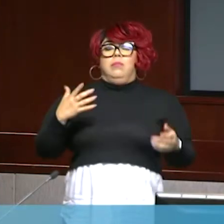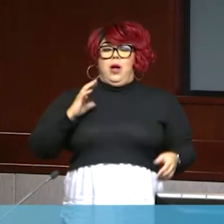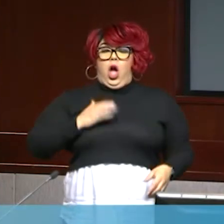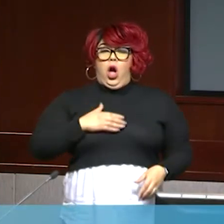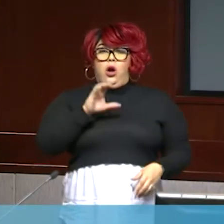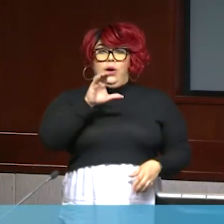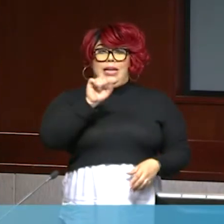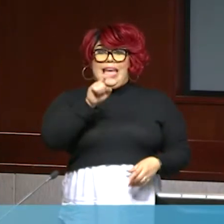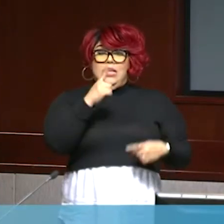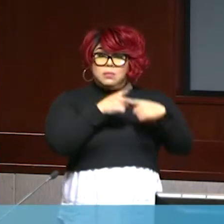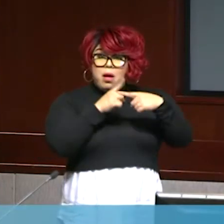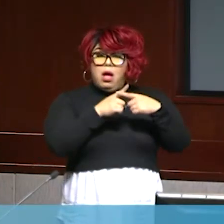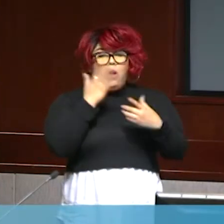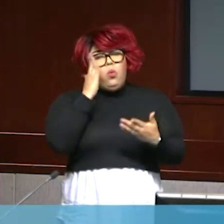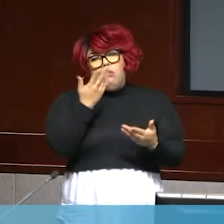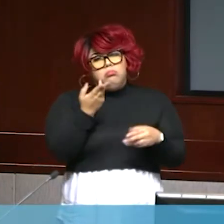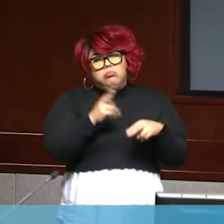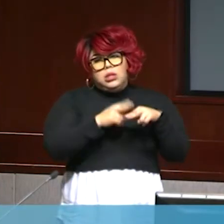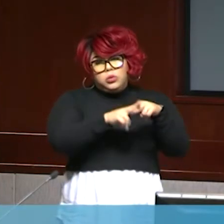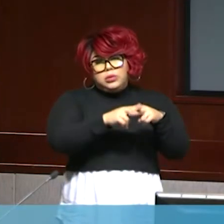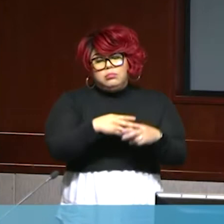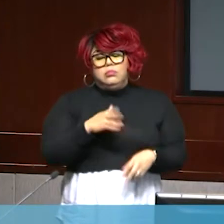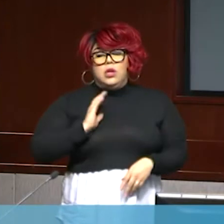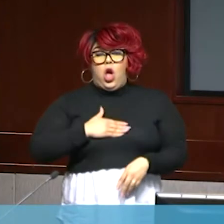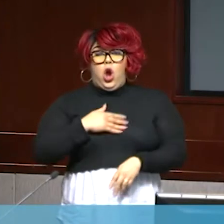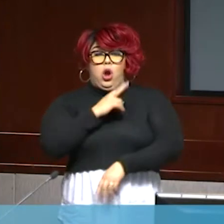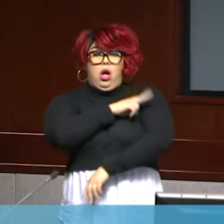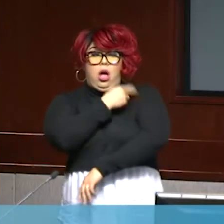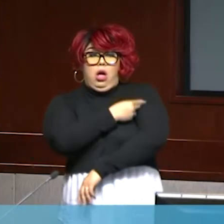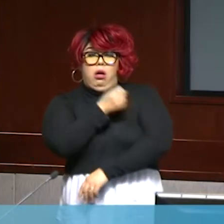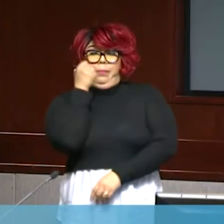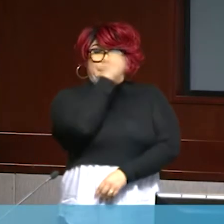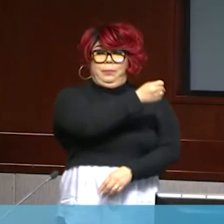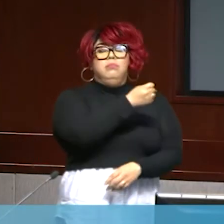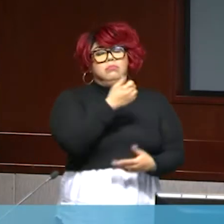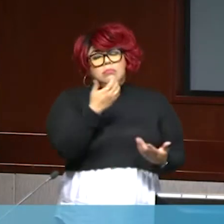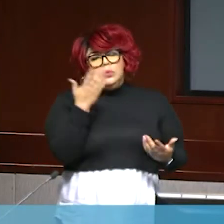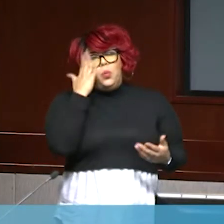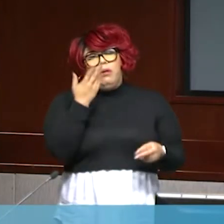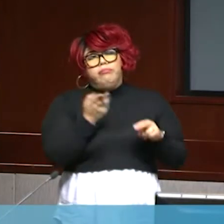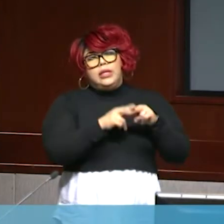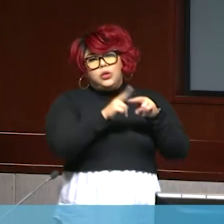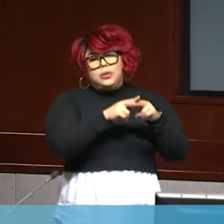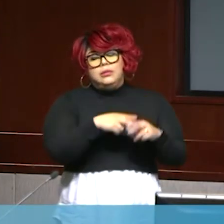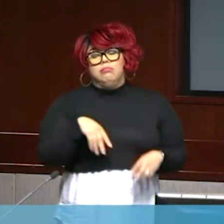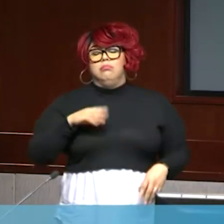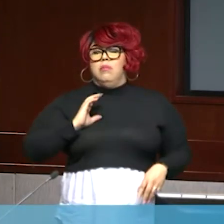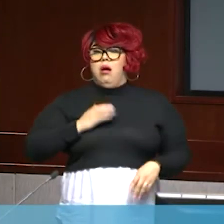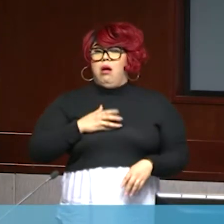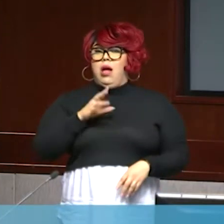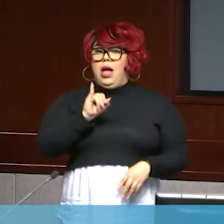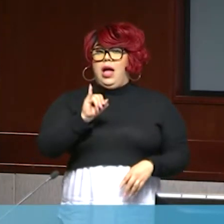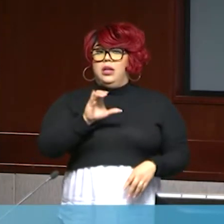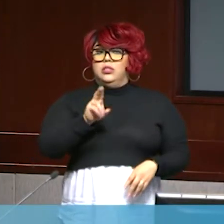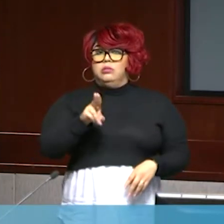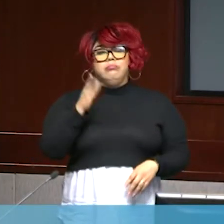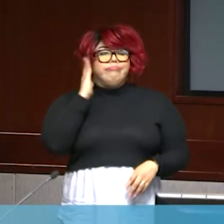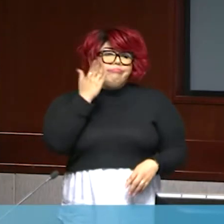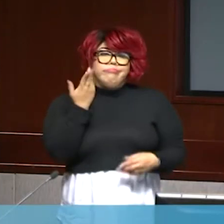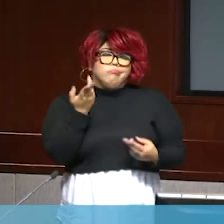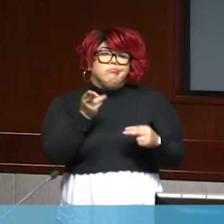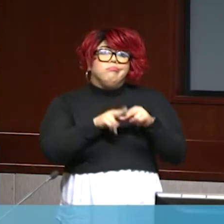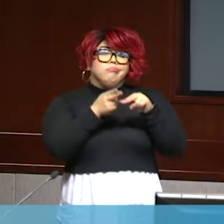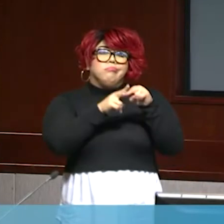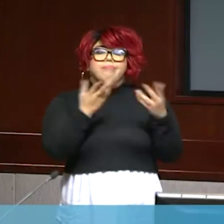increase, our hospitalizations are projected to increase, and our ICU cases will continue to